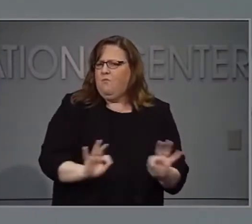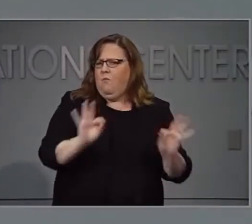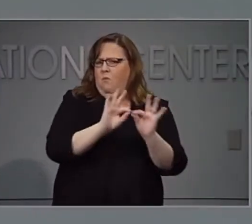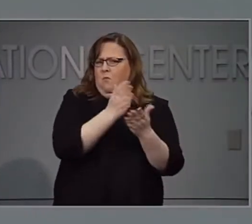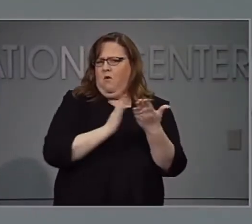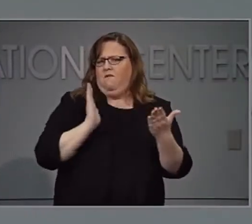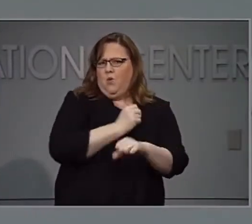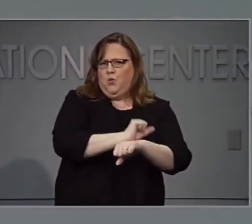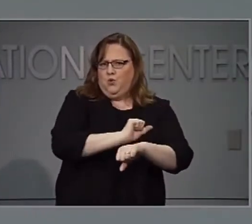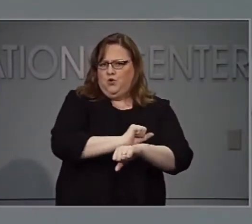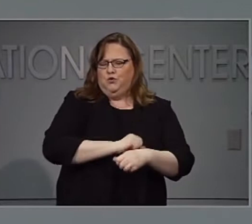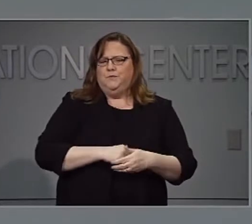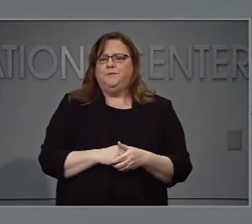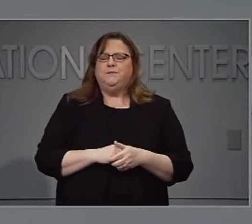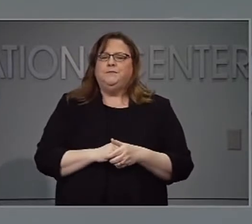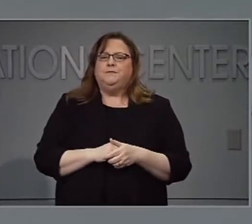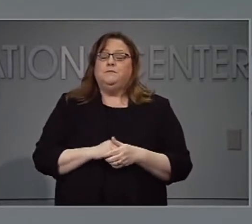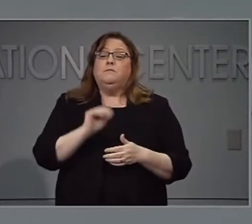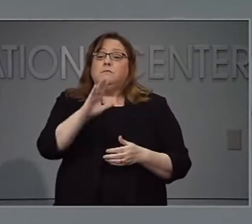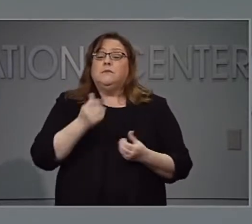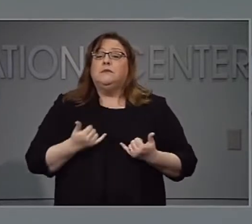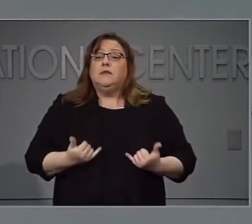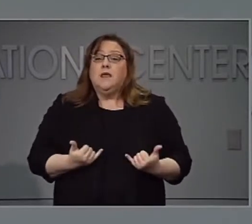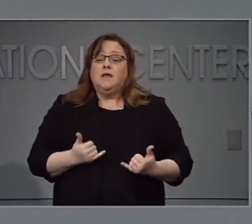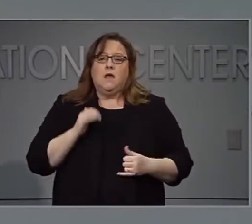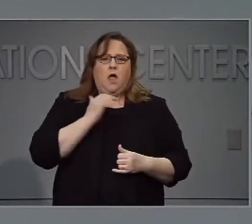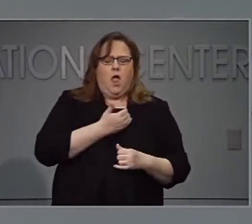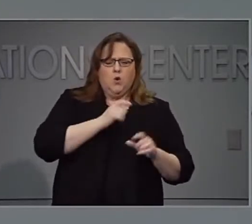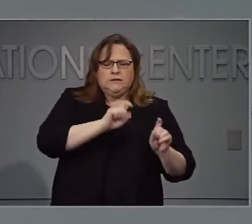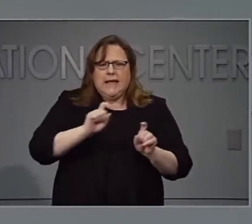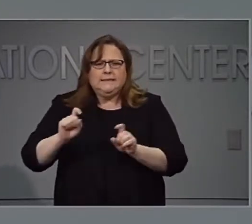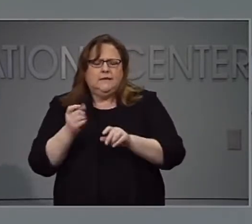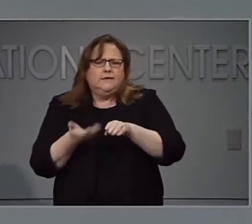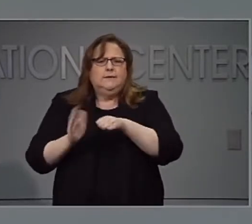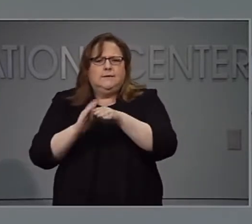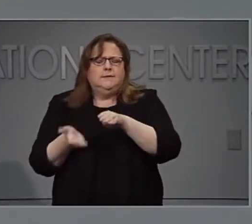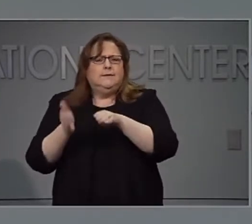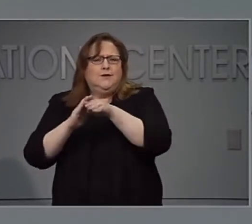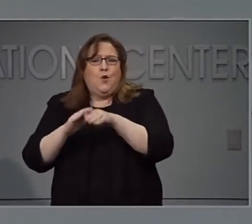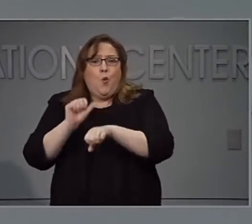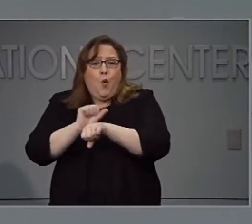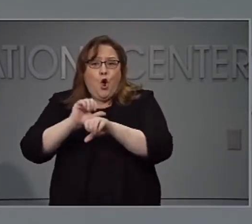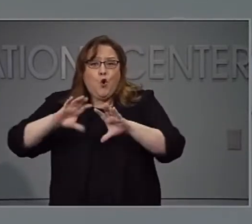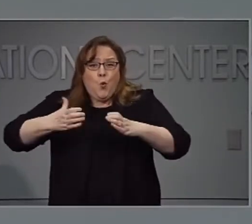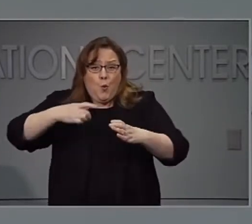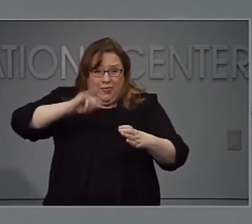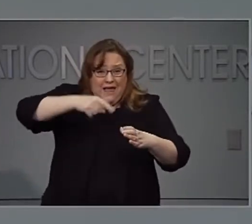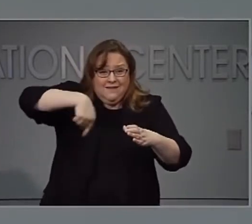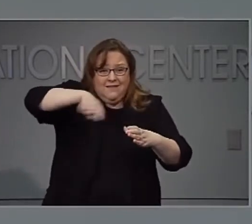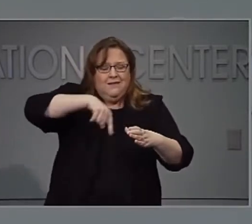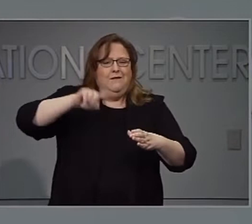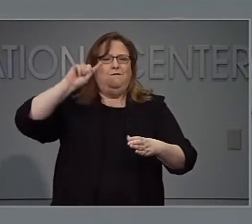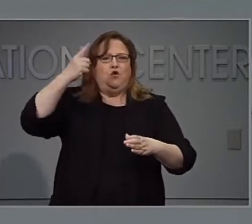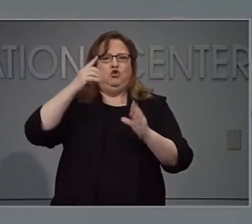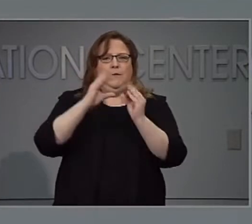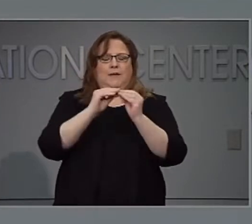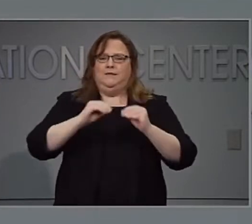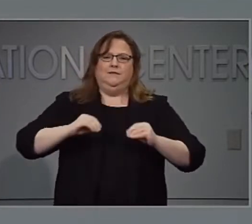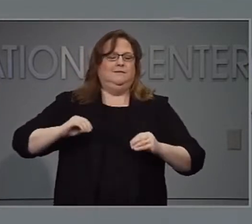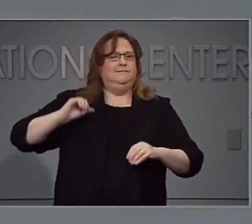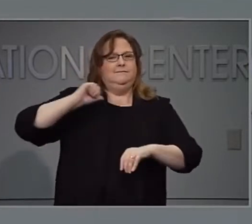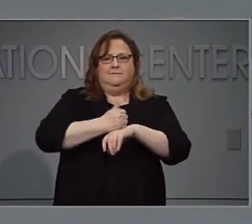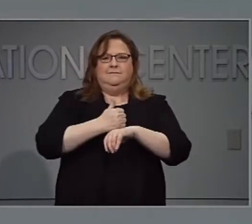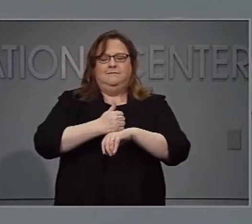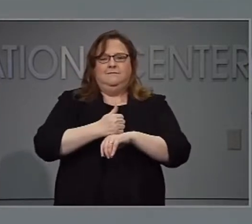our work. Today, our testing surge work group had its first meeting, and I want to thank our public